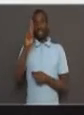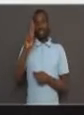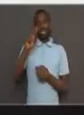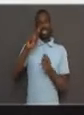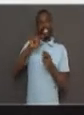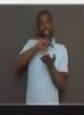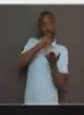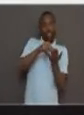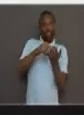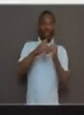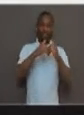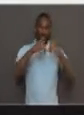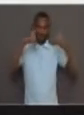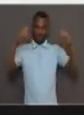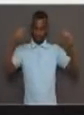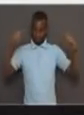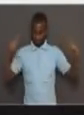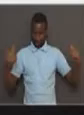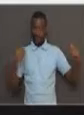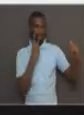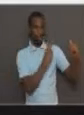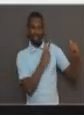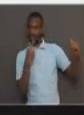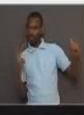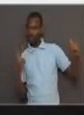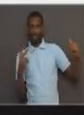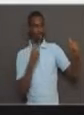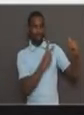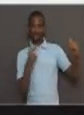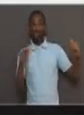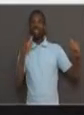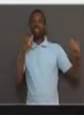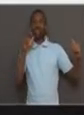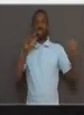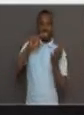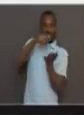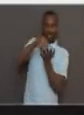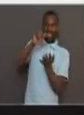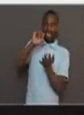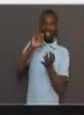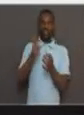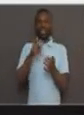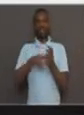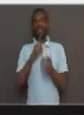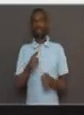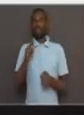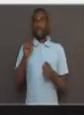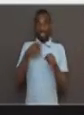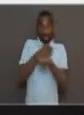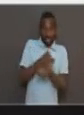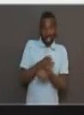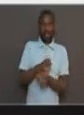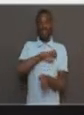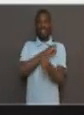nucleus splits into two daughter nuclei and releases